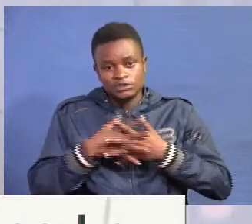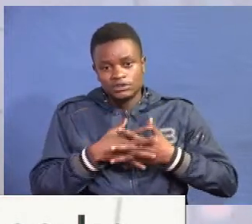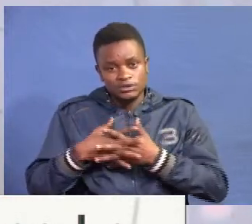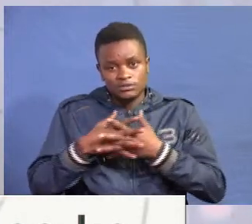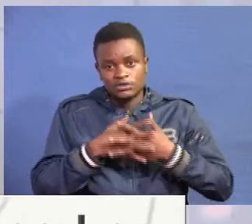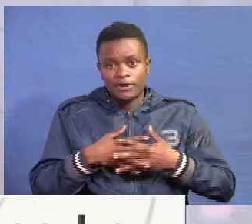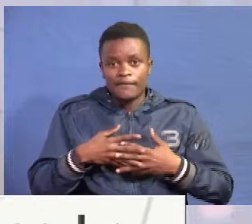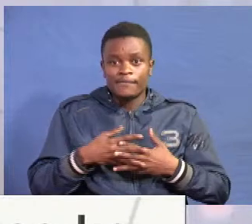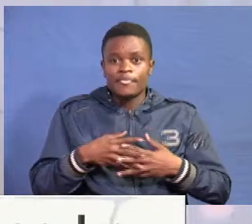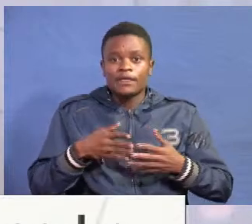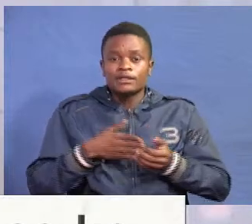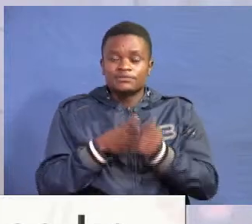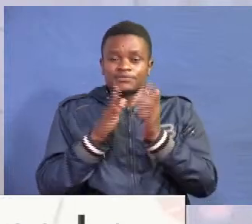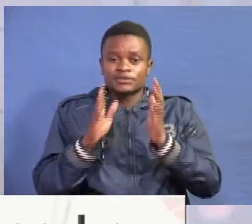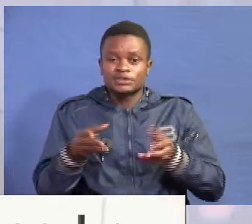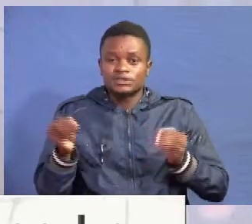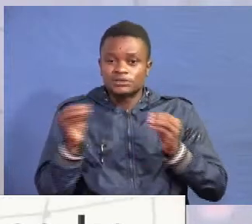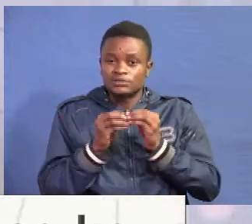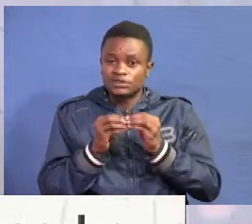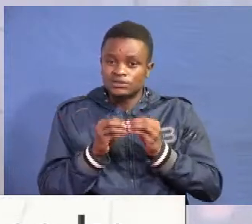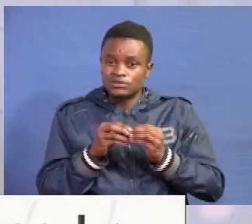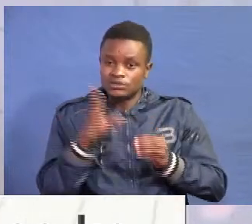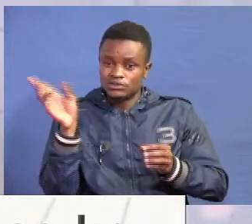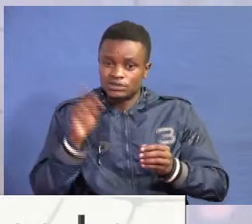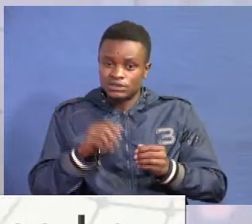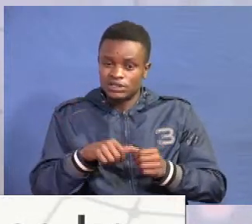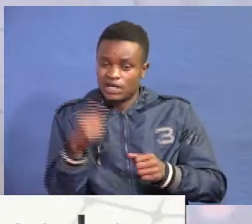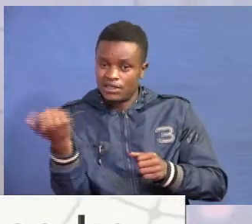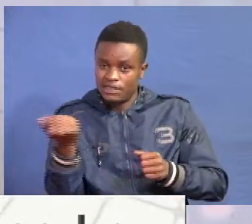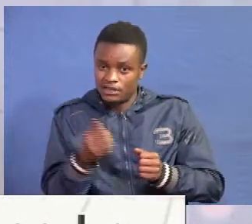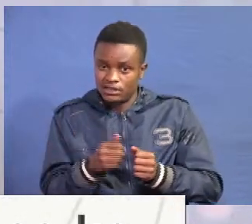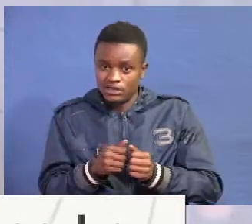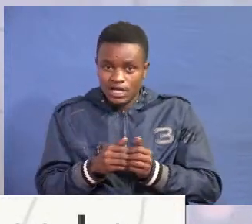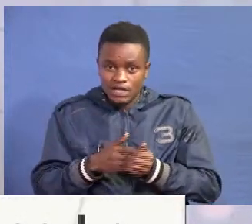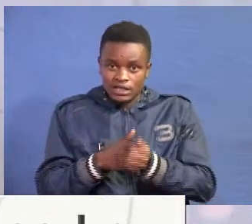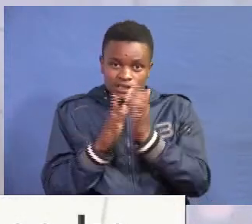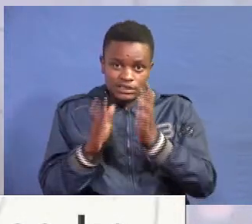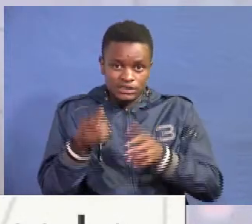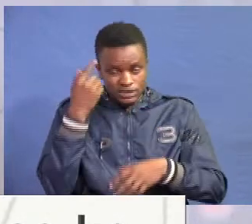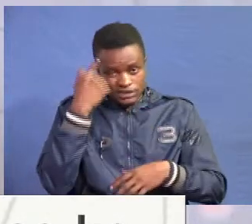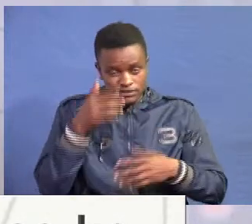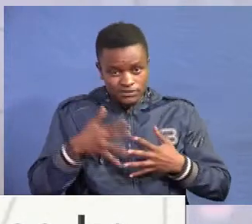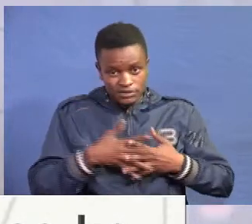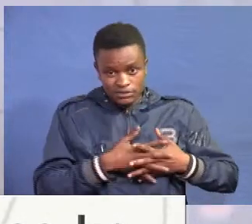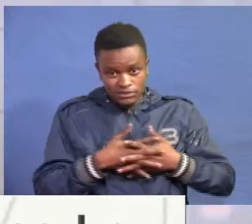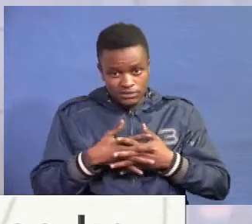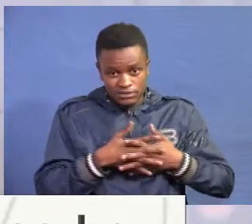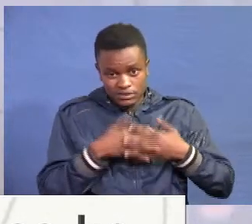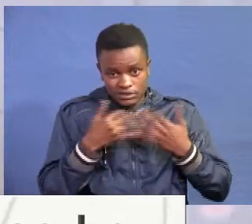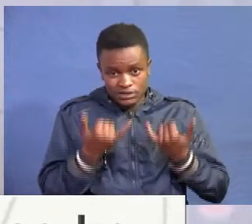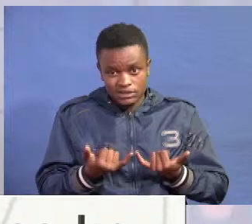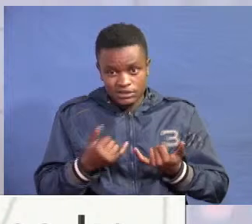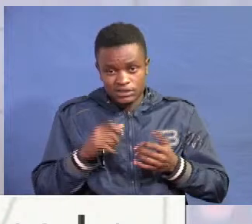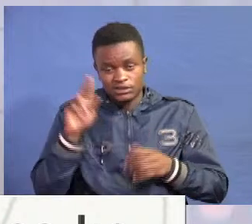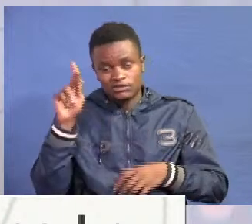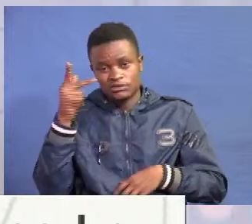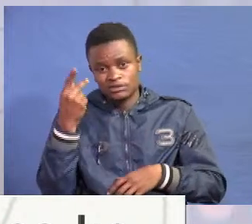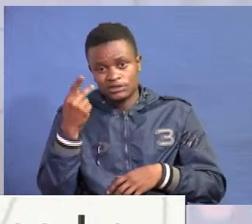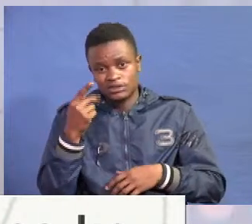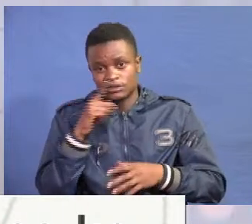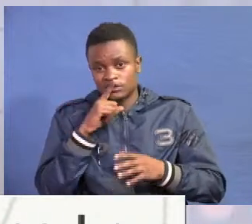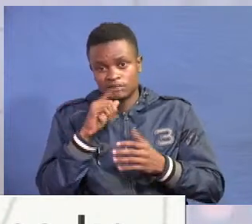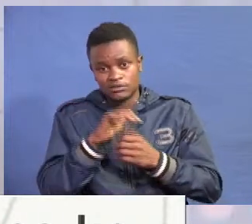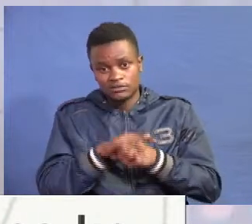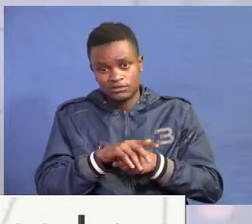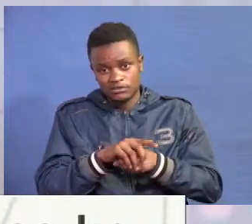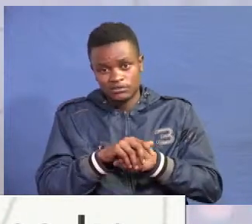with Senator Marco Rubio, U.S. Secretary of State in Washington, D.C., where Kenya and the U.S. pledged to continue building